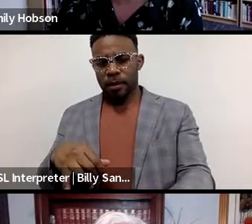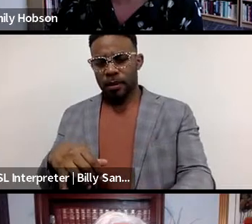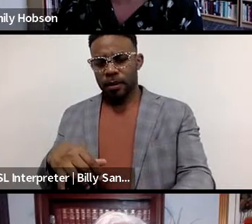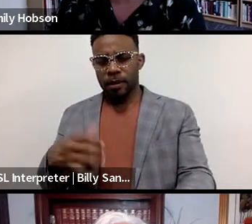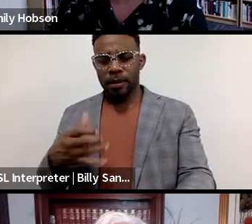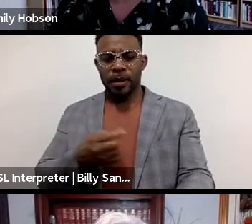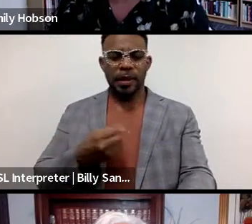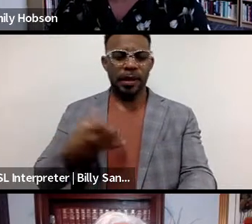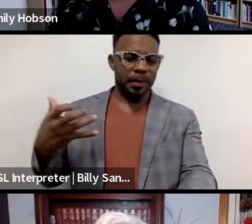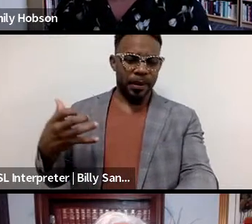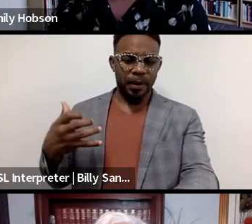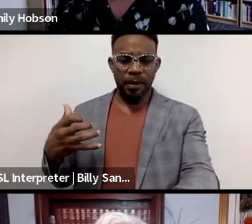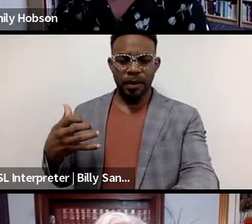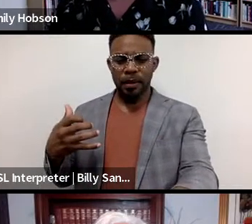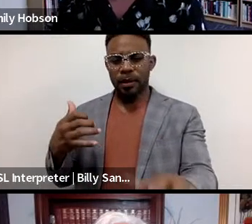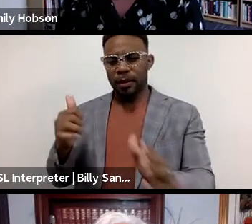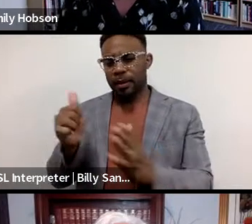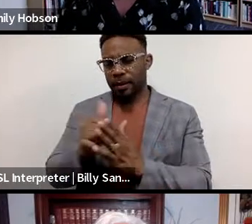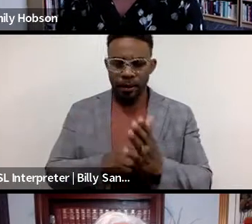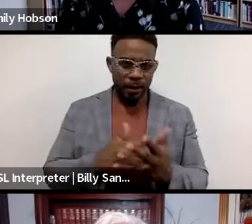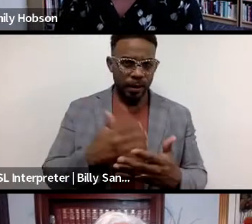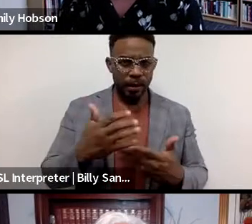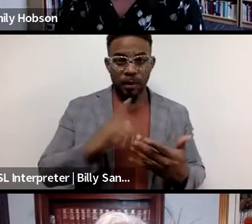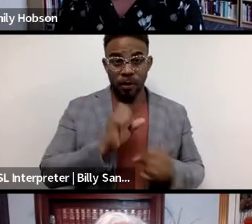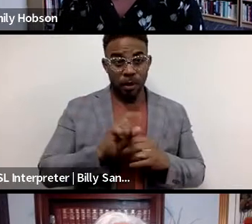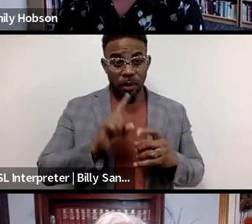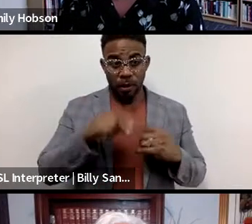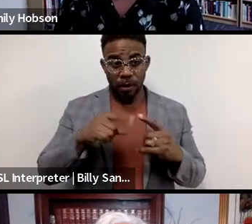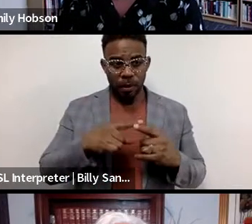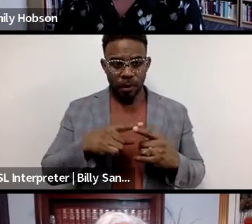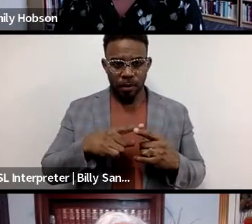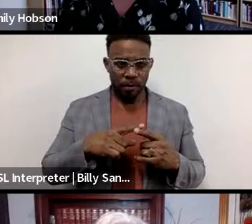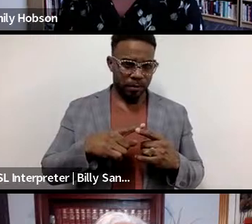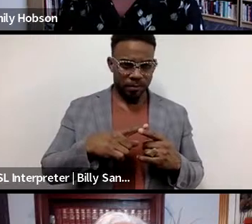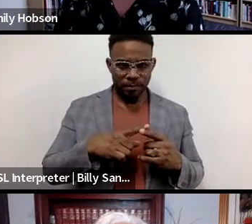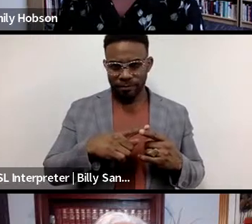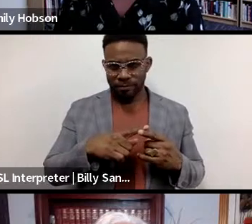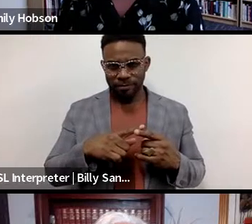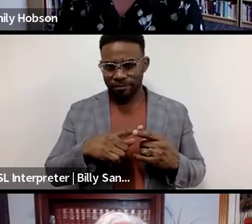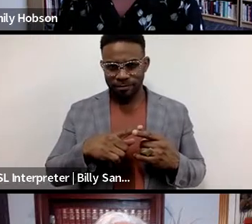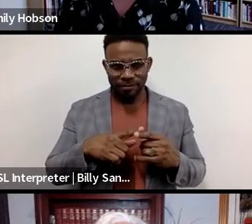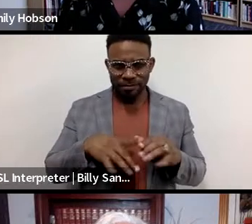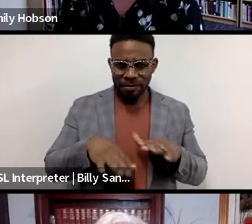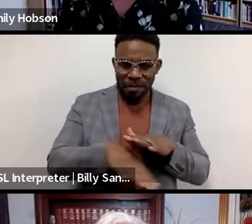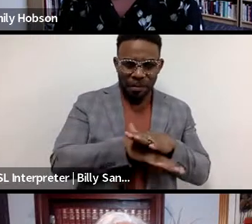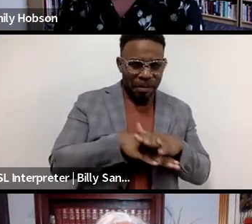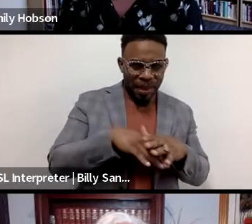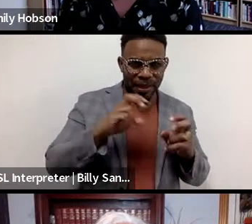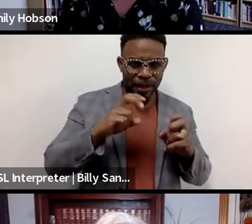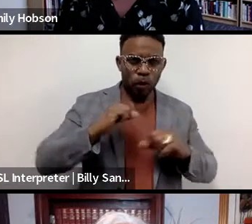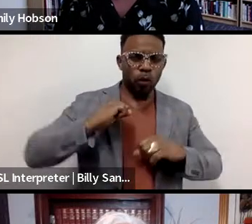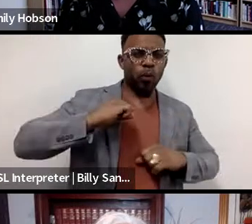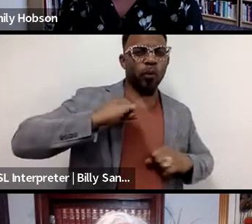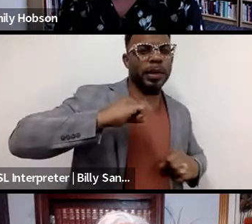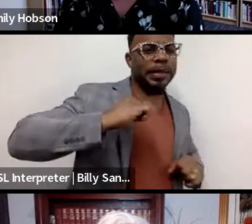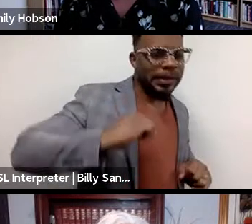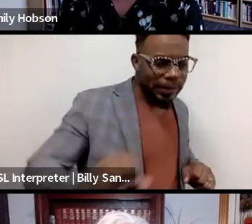expand the agenda and really talk about bread and butter issues and resist.